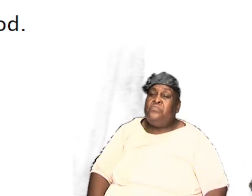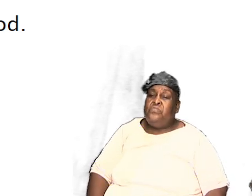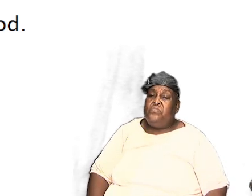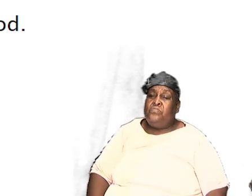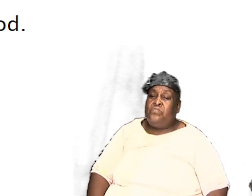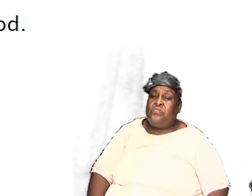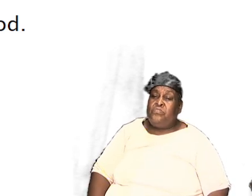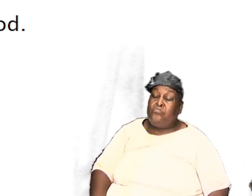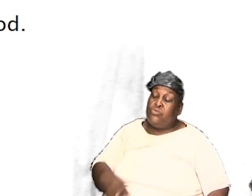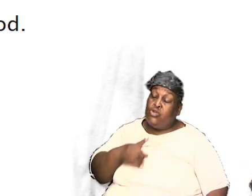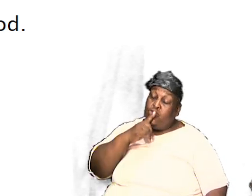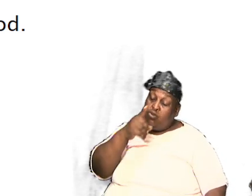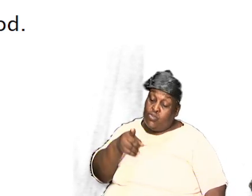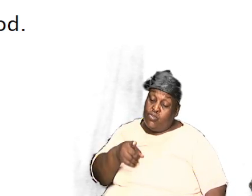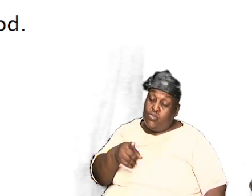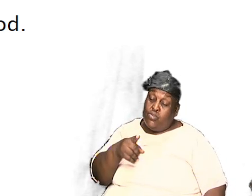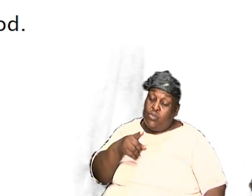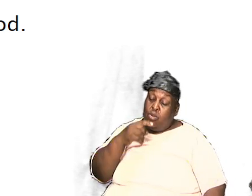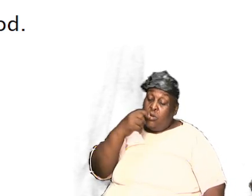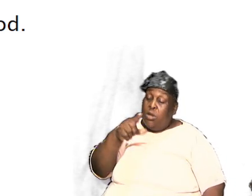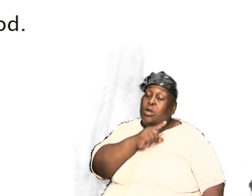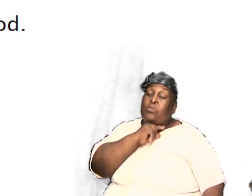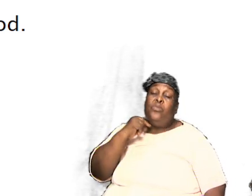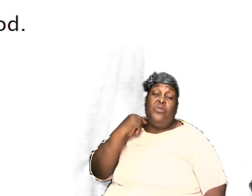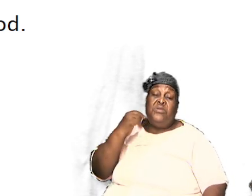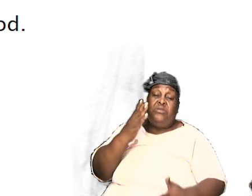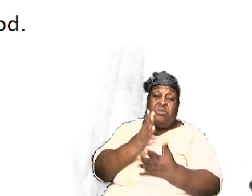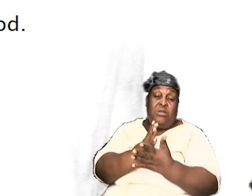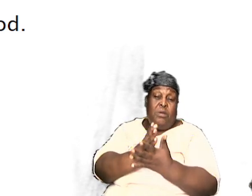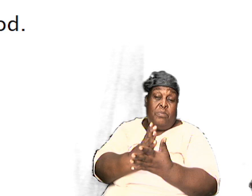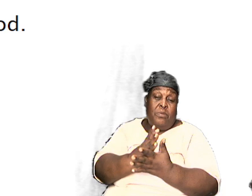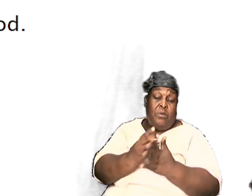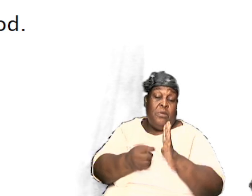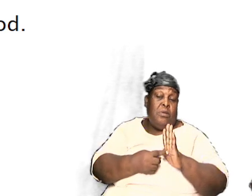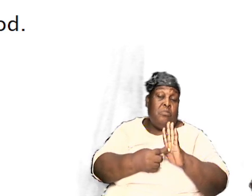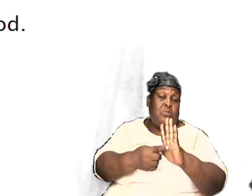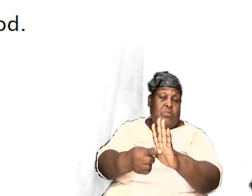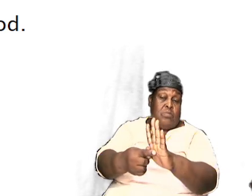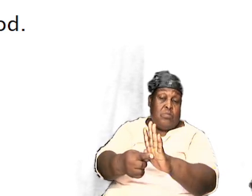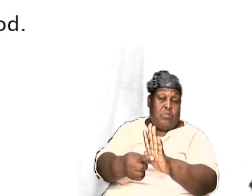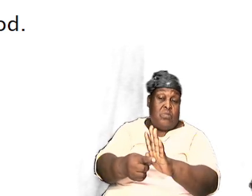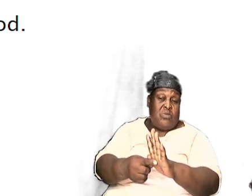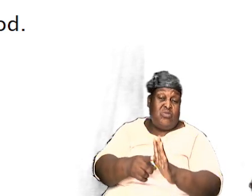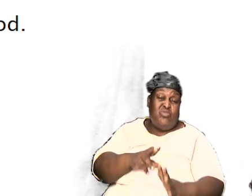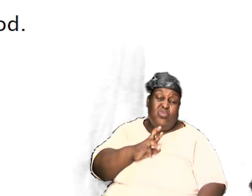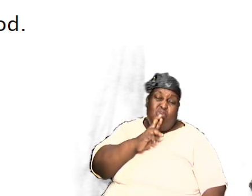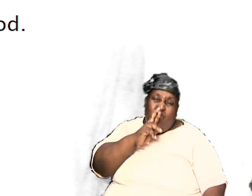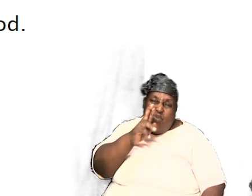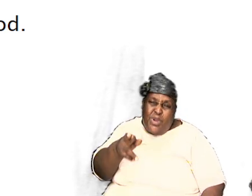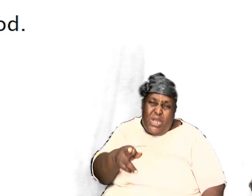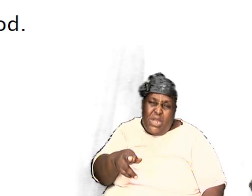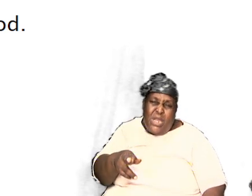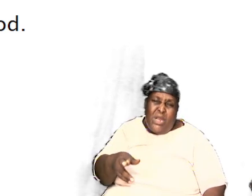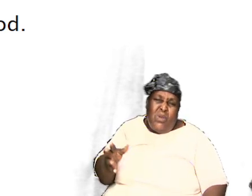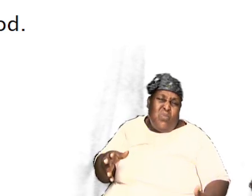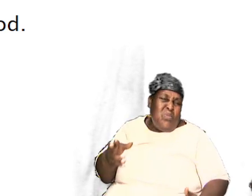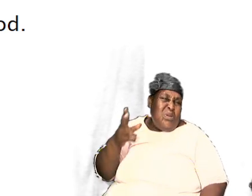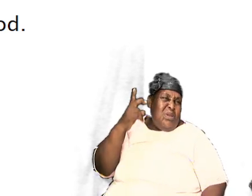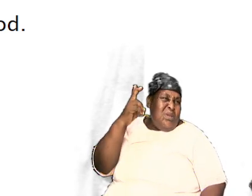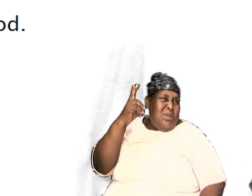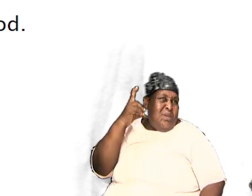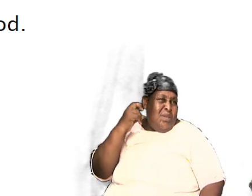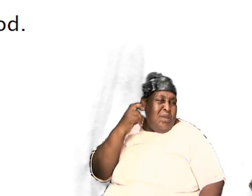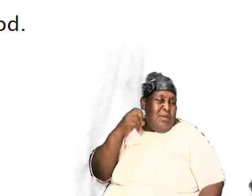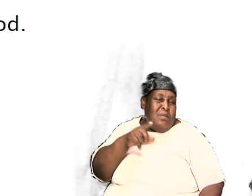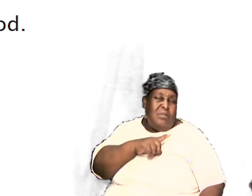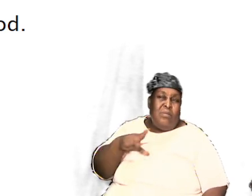So the fact that he told the king to withdraw his hand demonstrate that he was really into hearing what the Lord had